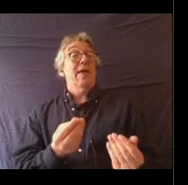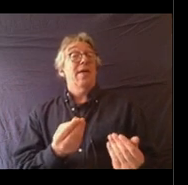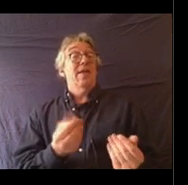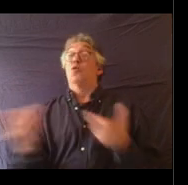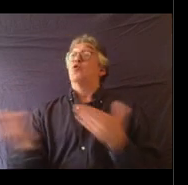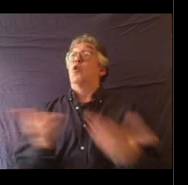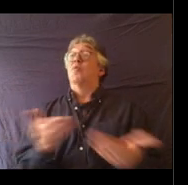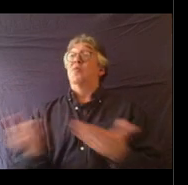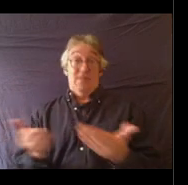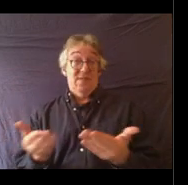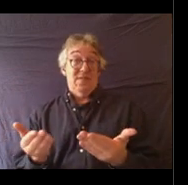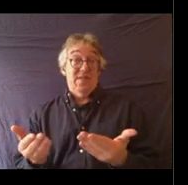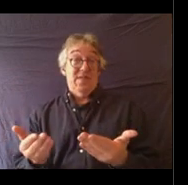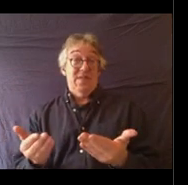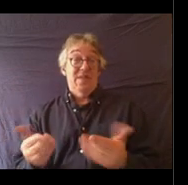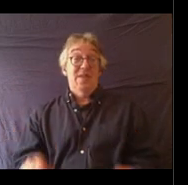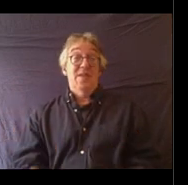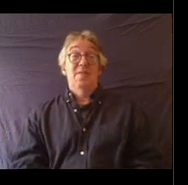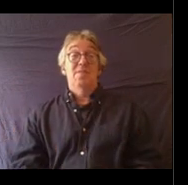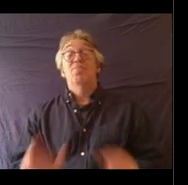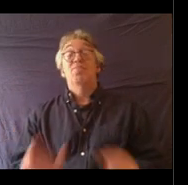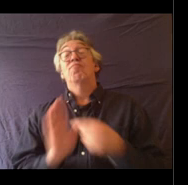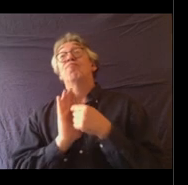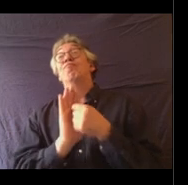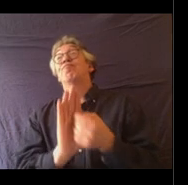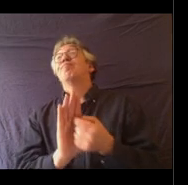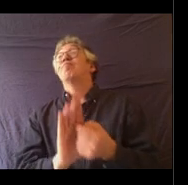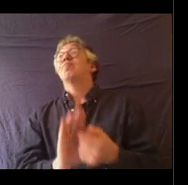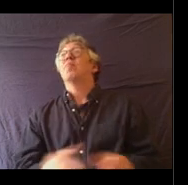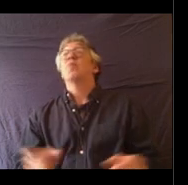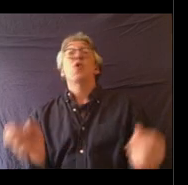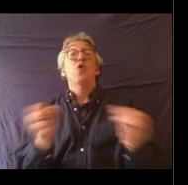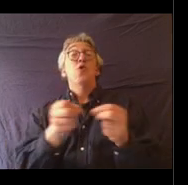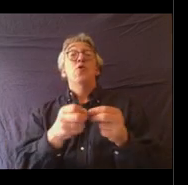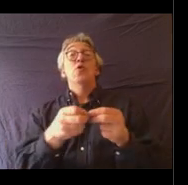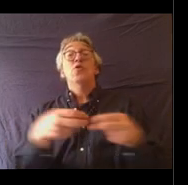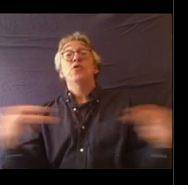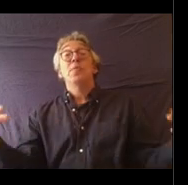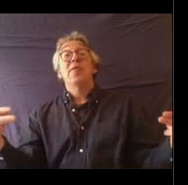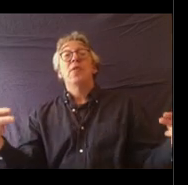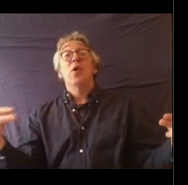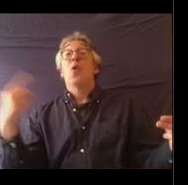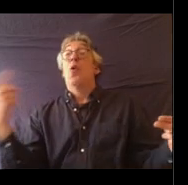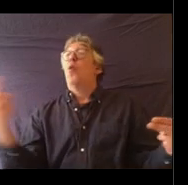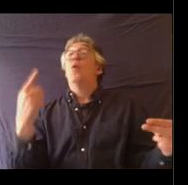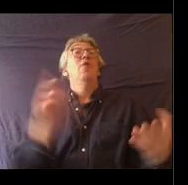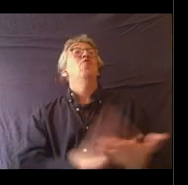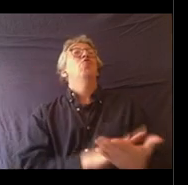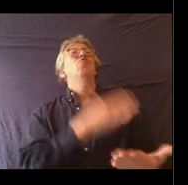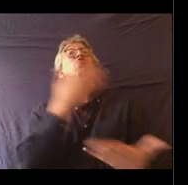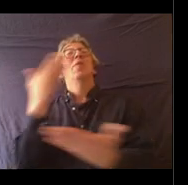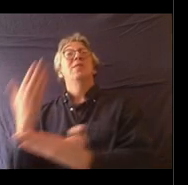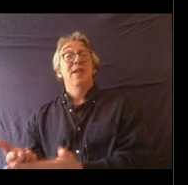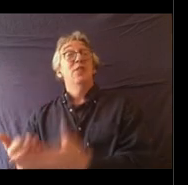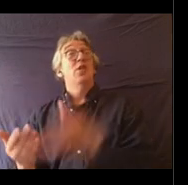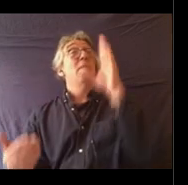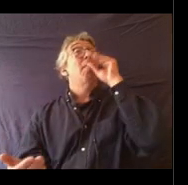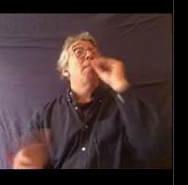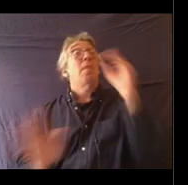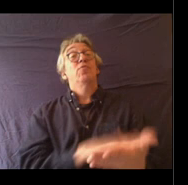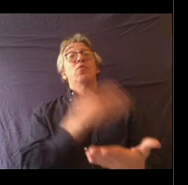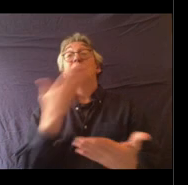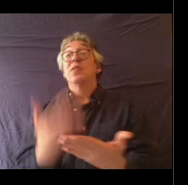same to have, let's say, a subtitle which is just a translation of what is being said, that having